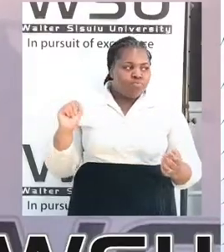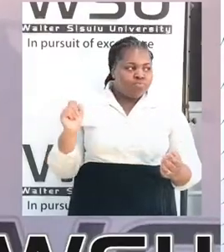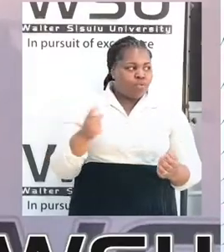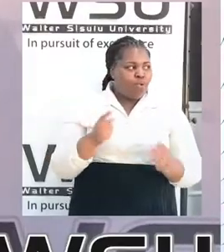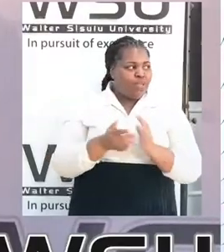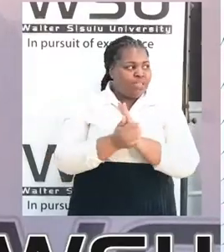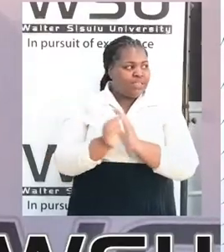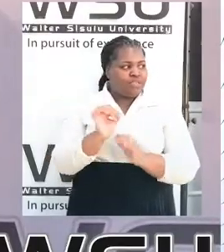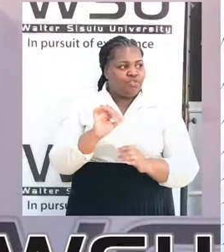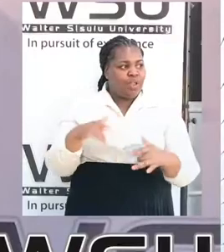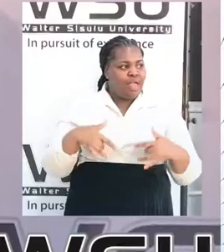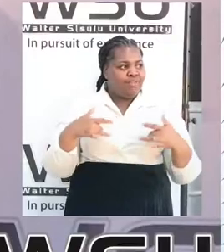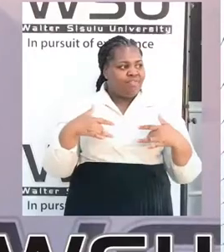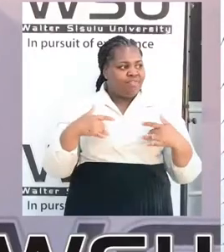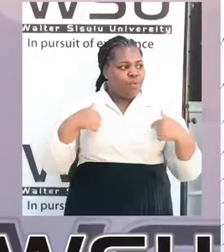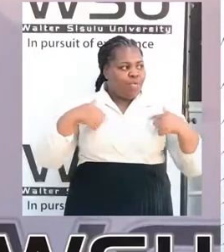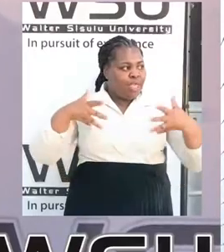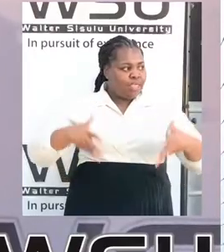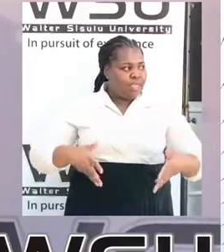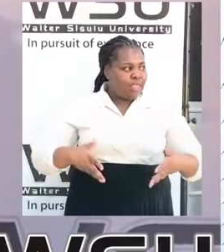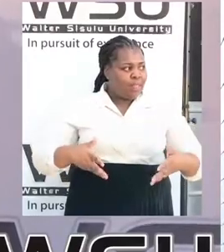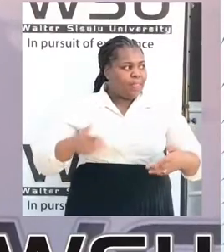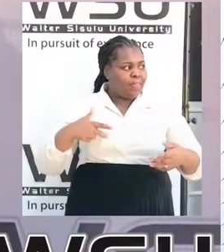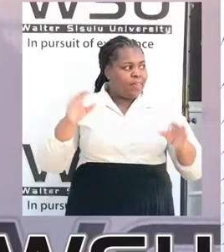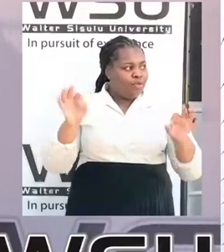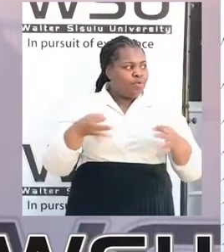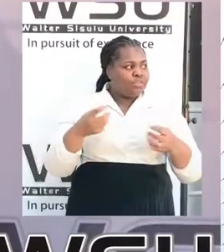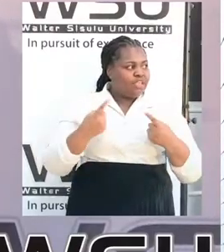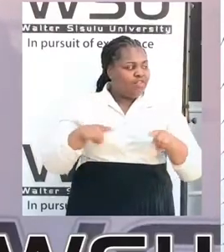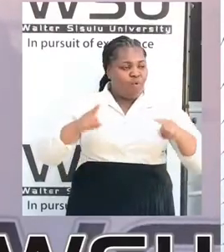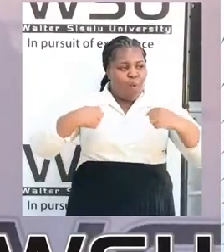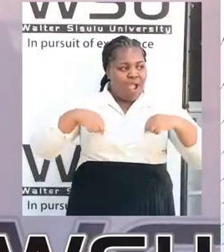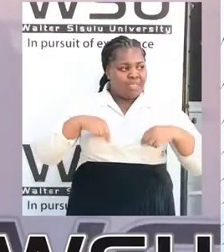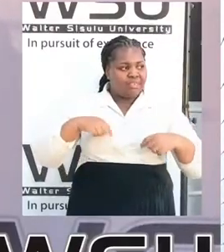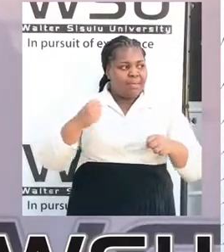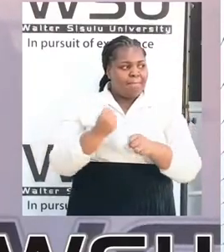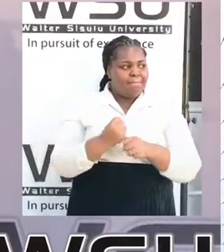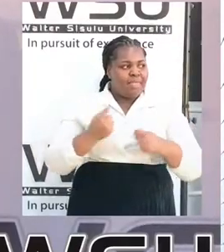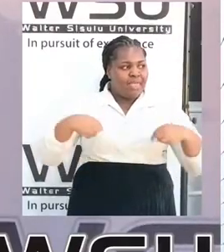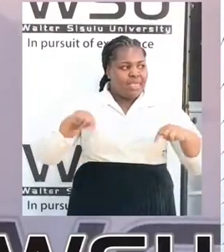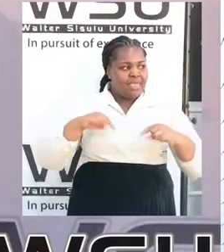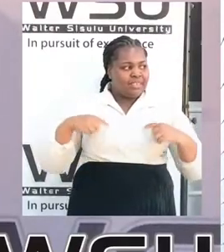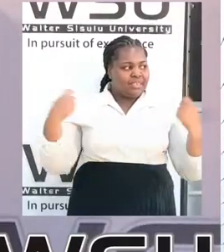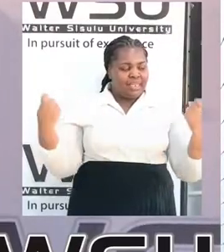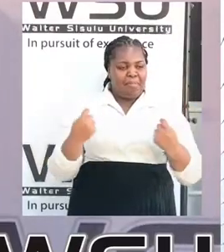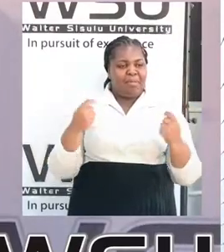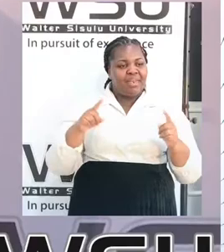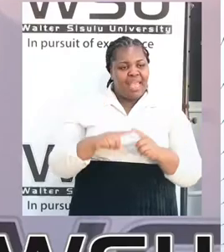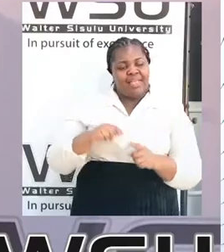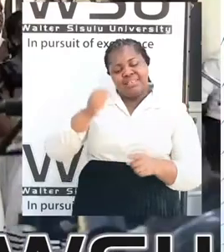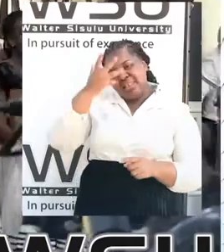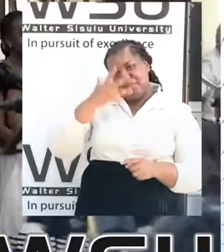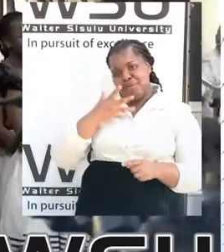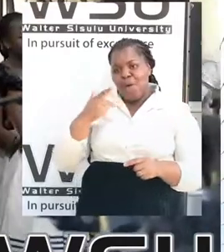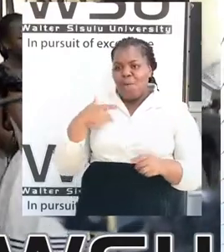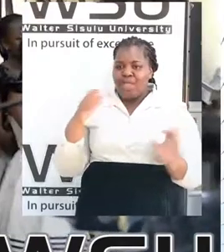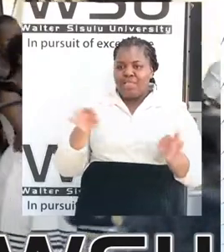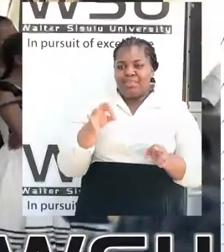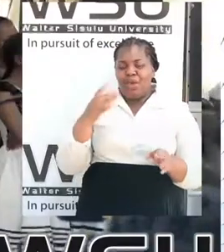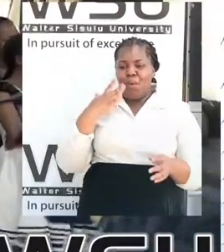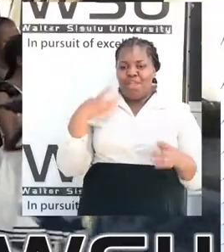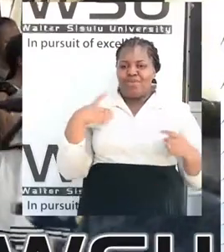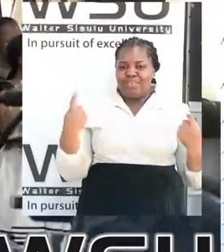your life. So here we are. You singing for us, making us celebrate as Africans. We sing when